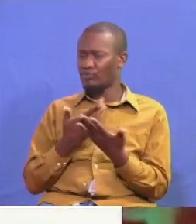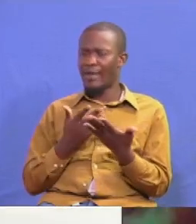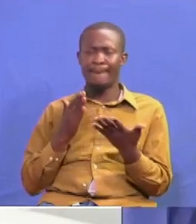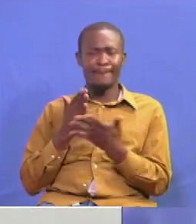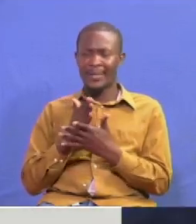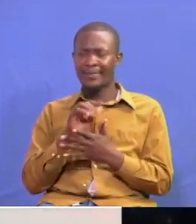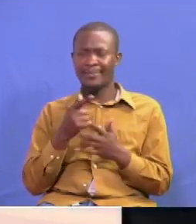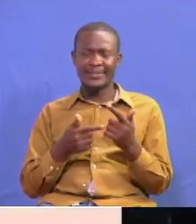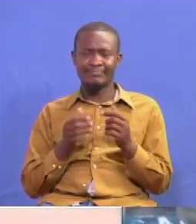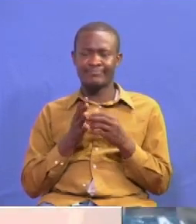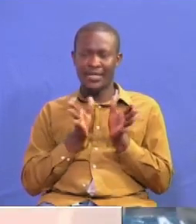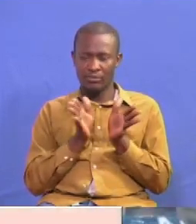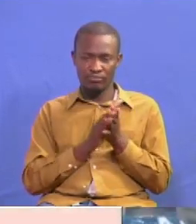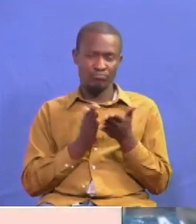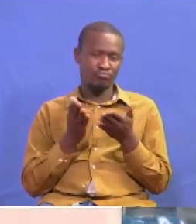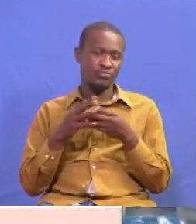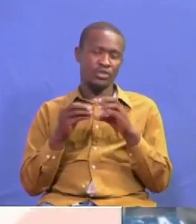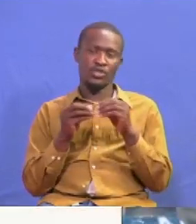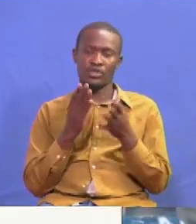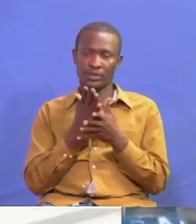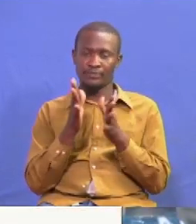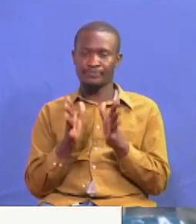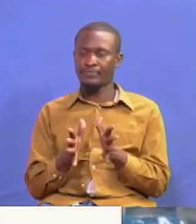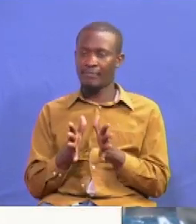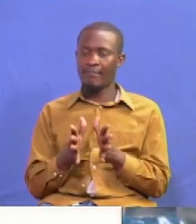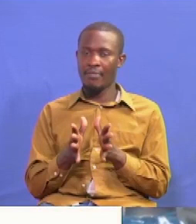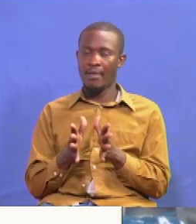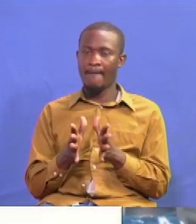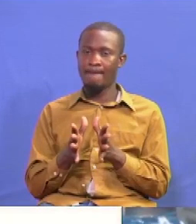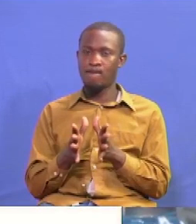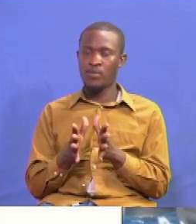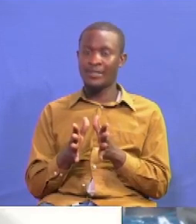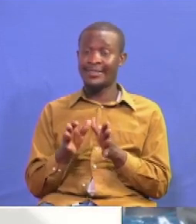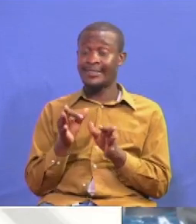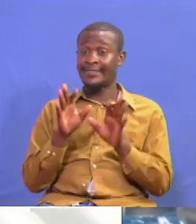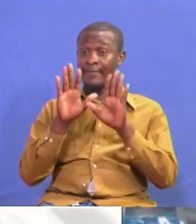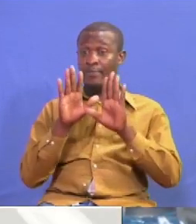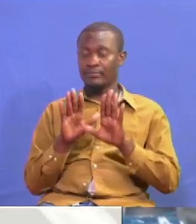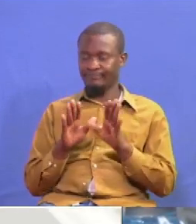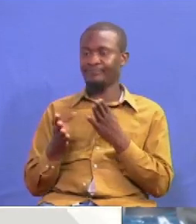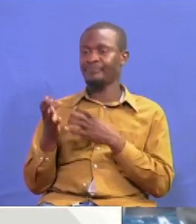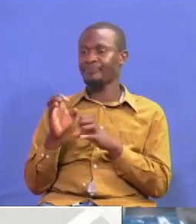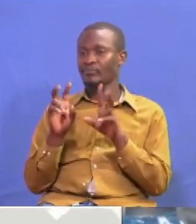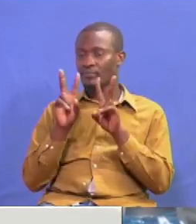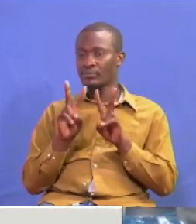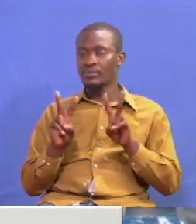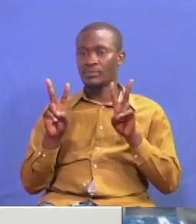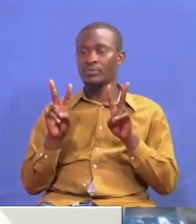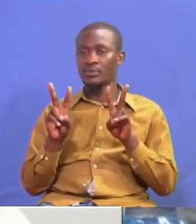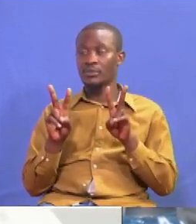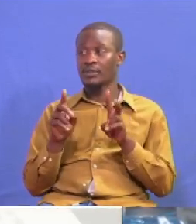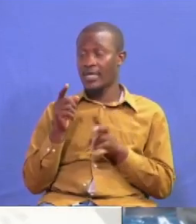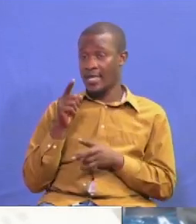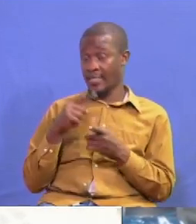of income for creators. Because if something is of significant economic value,